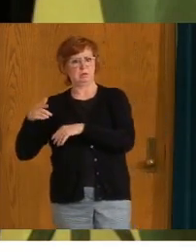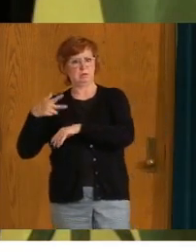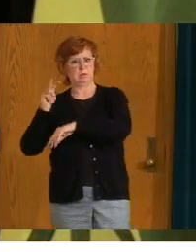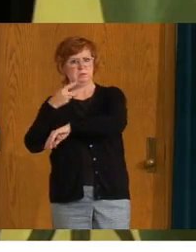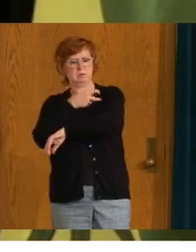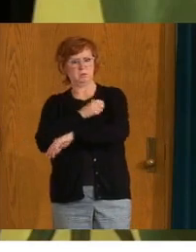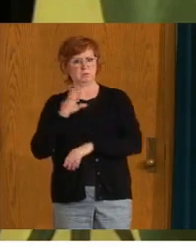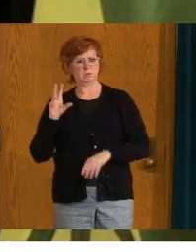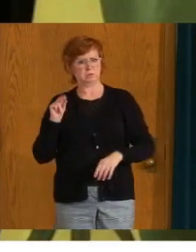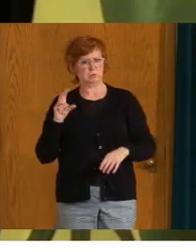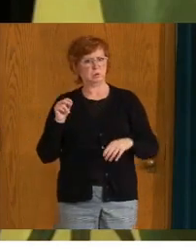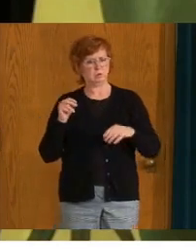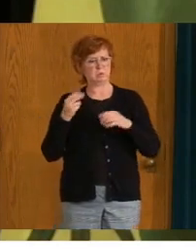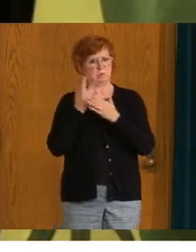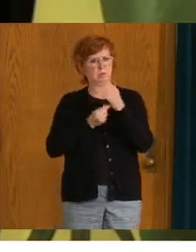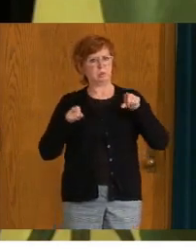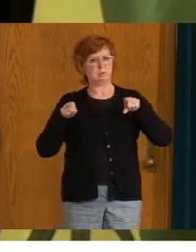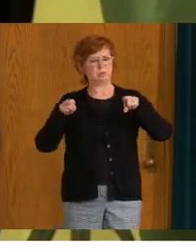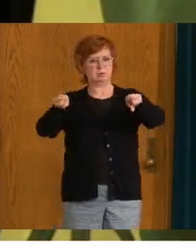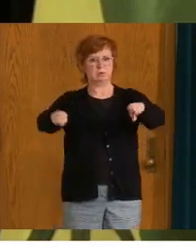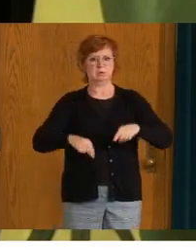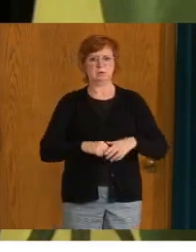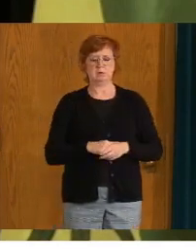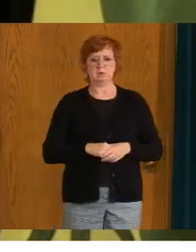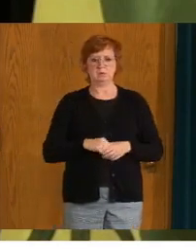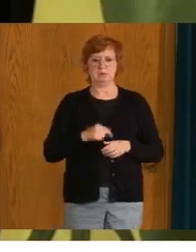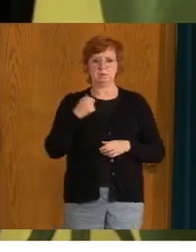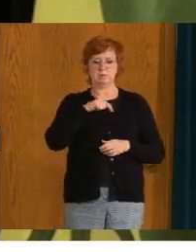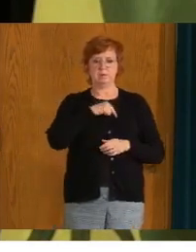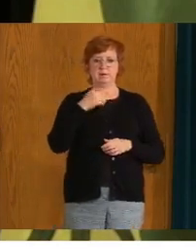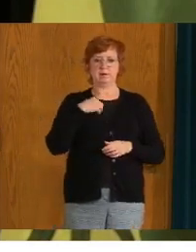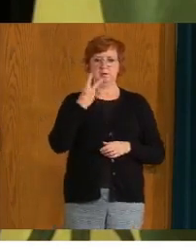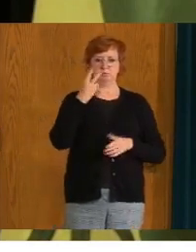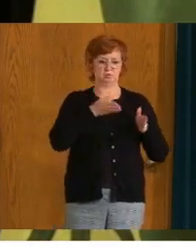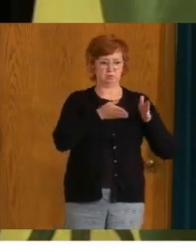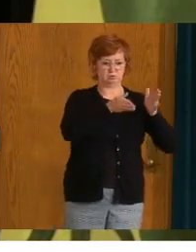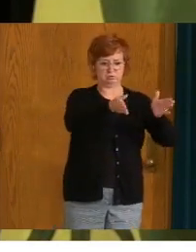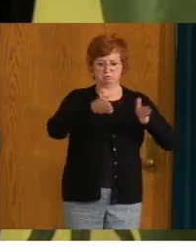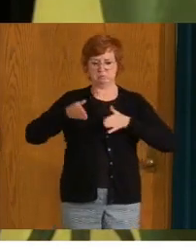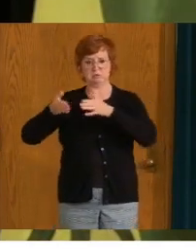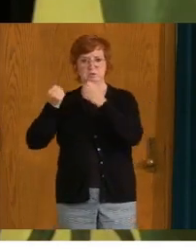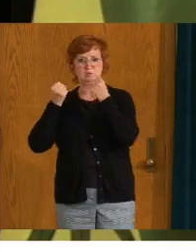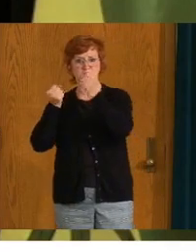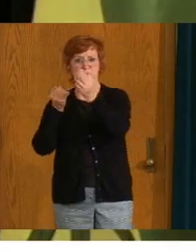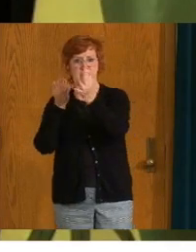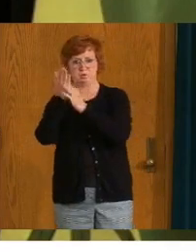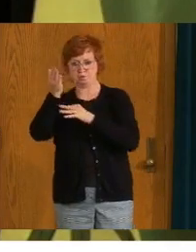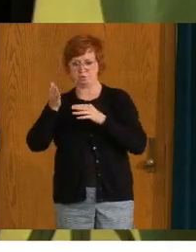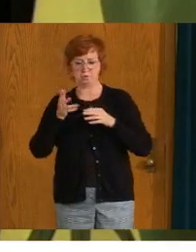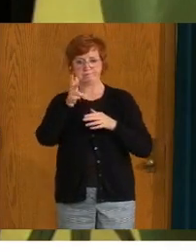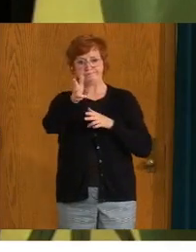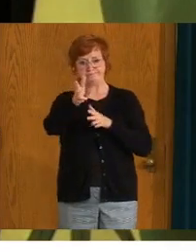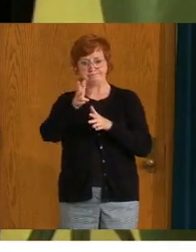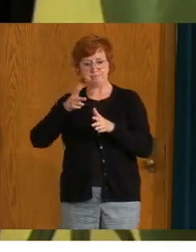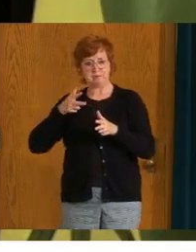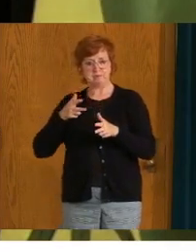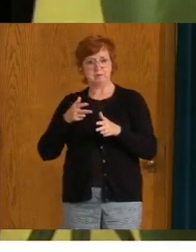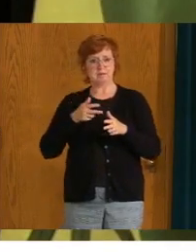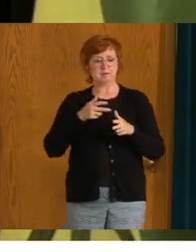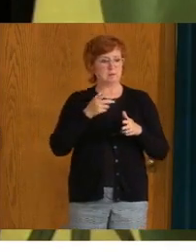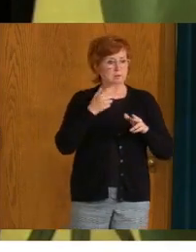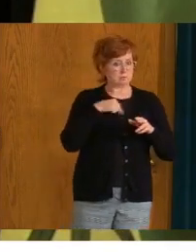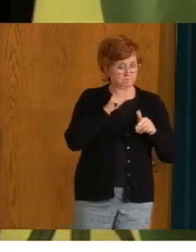drive-through for someone that's coming in for a first dose to enhance that convenience, so they may not have to wait for an hour or 2 or 3 in the drive-through, so